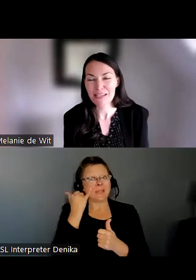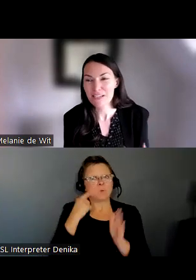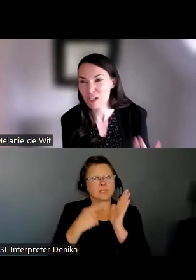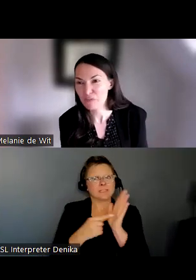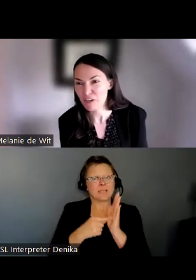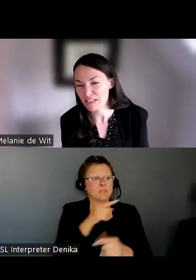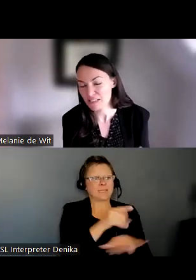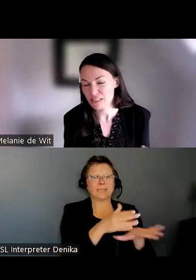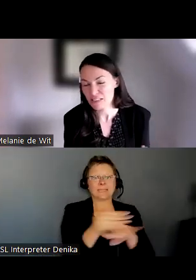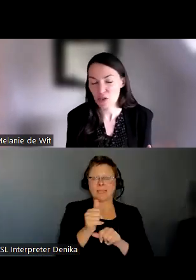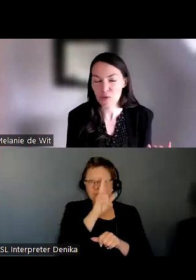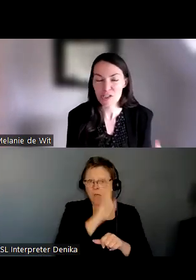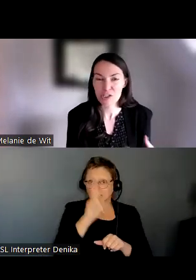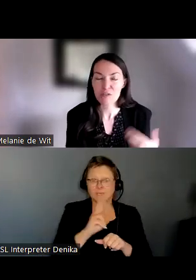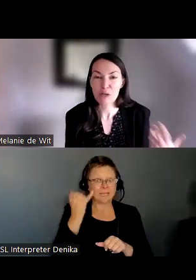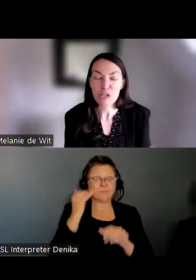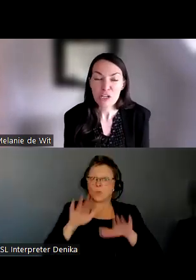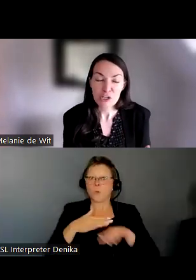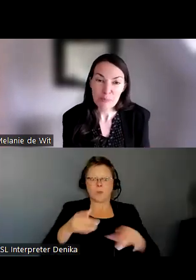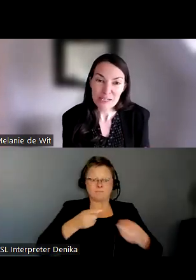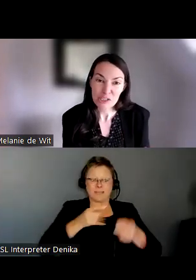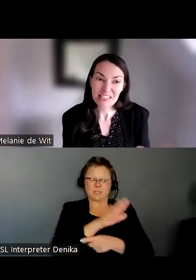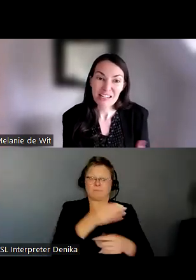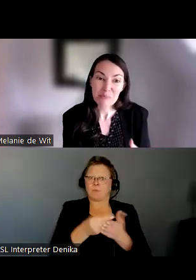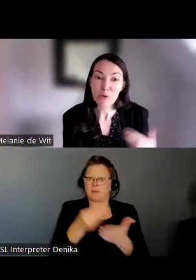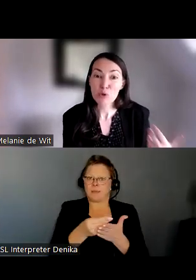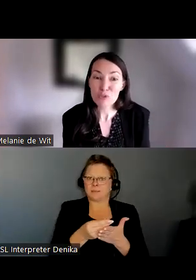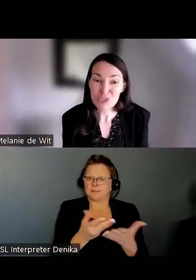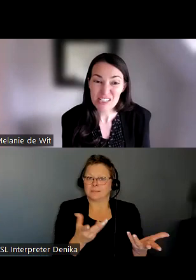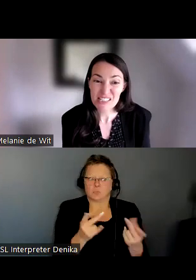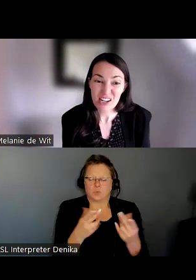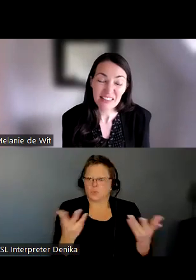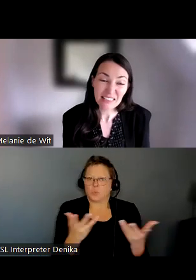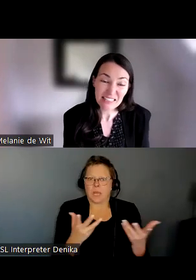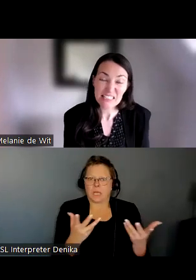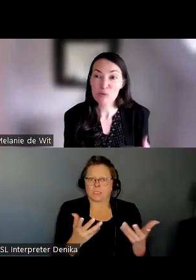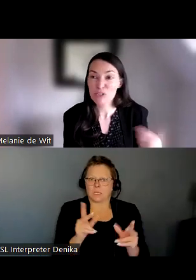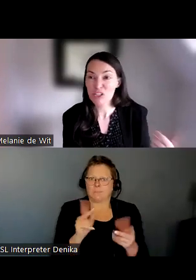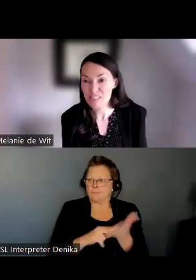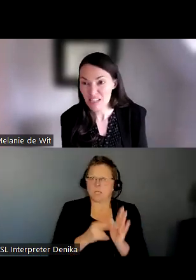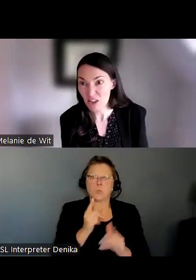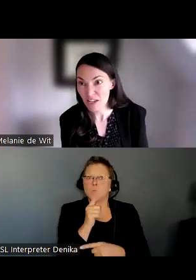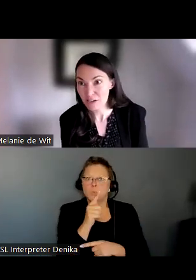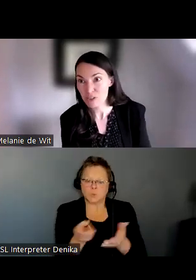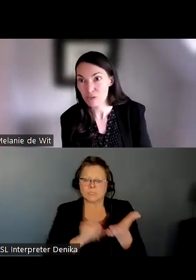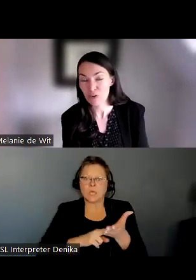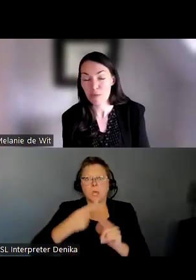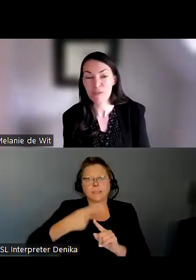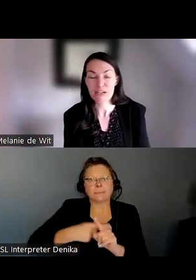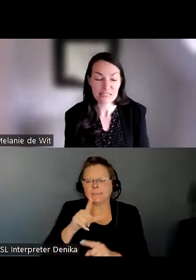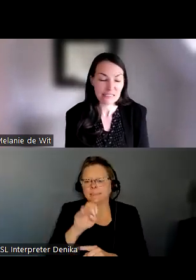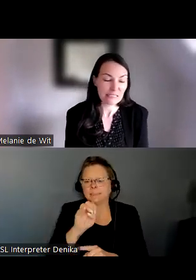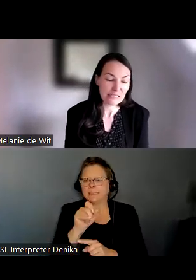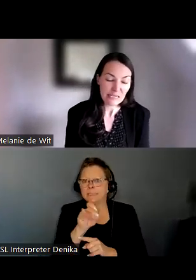one's managing the finances. So the question of, the patient's incapable, who's going to sign the lease? Who's going to sell the house to free